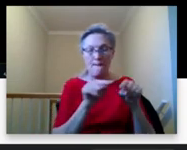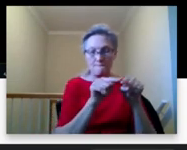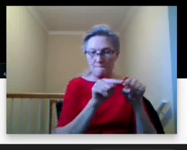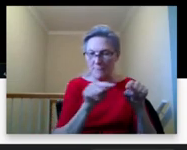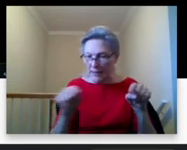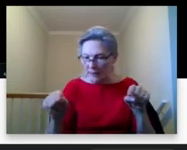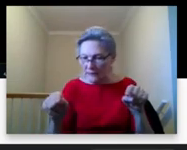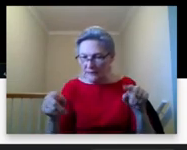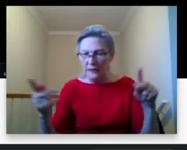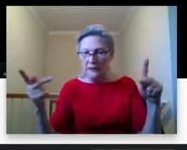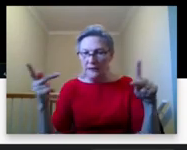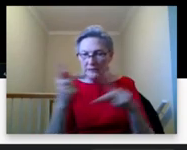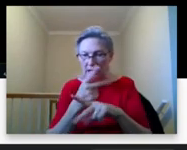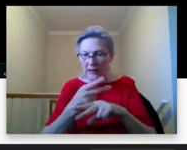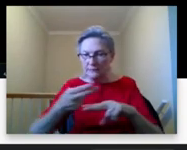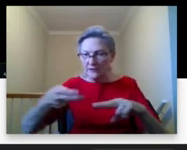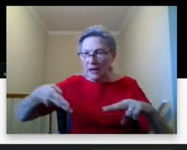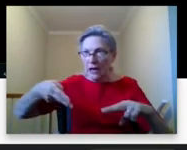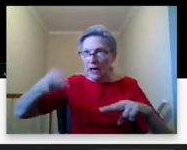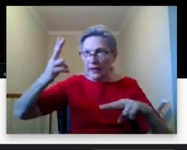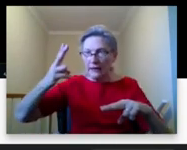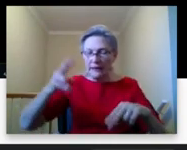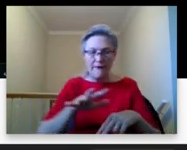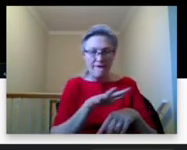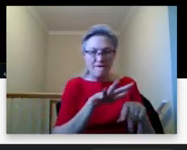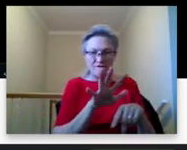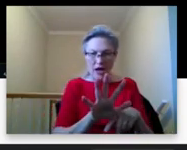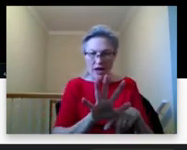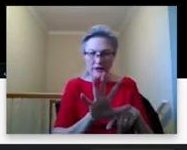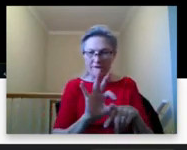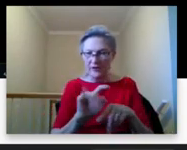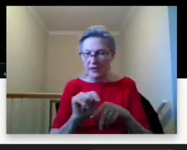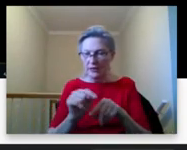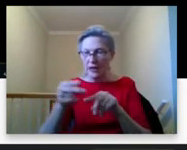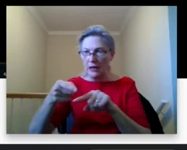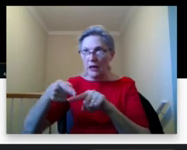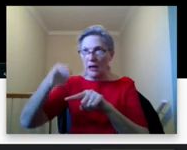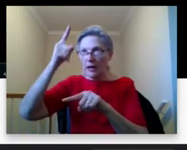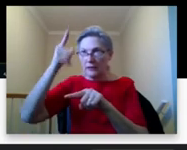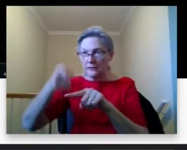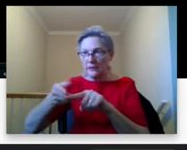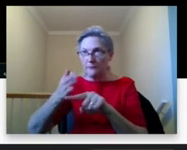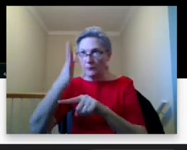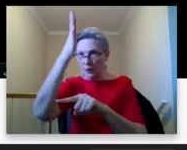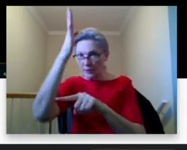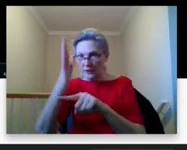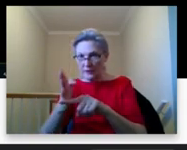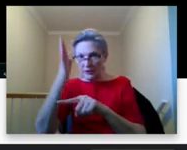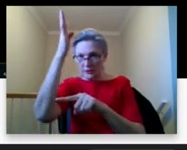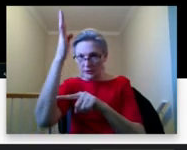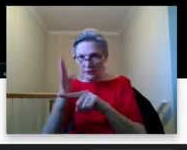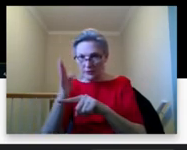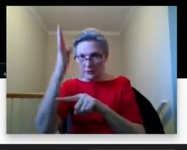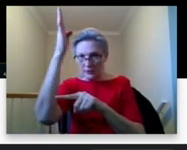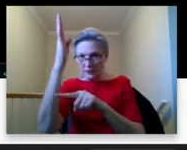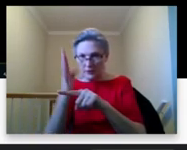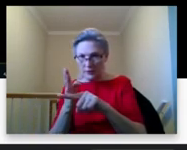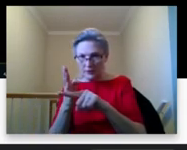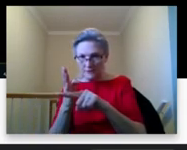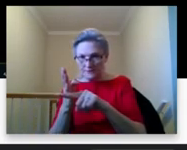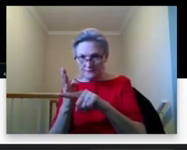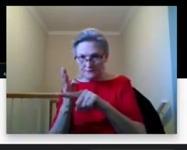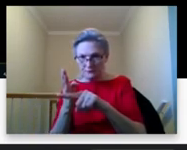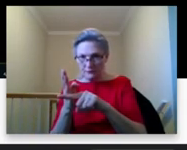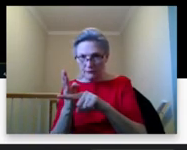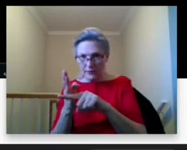our base is 5 feet, and our height, that perpendicular line, right? This is perpendicular from the bottom of our